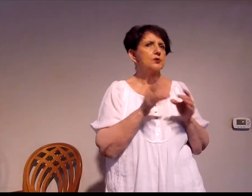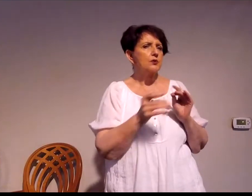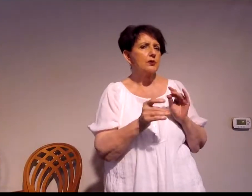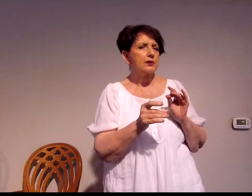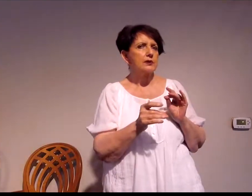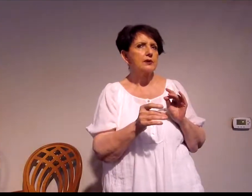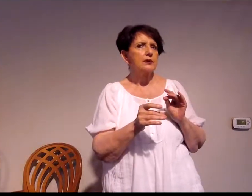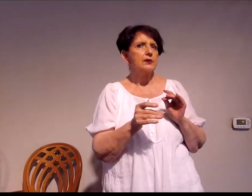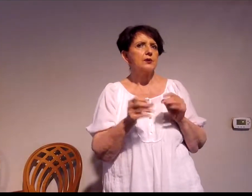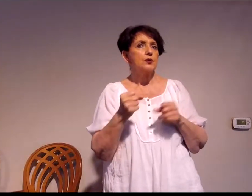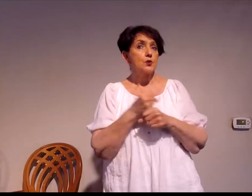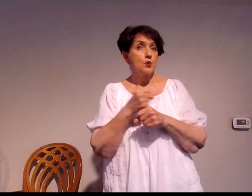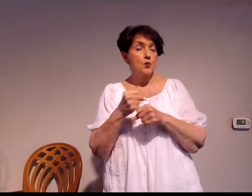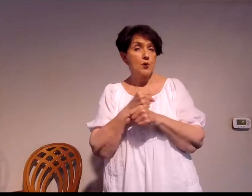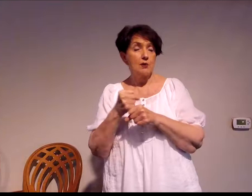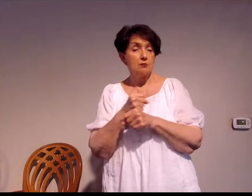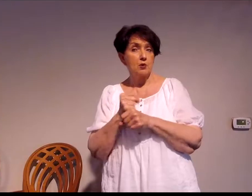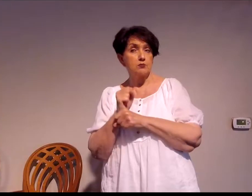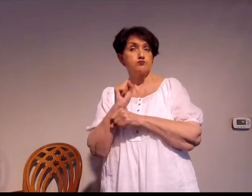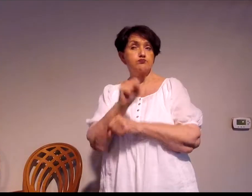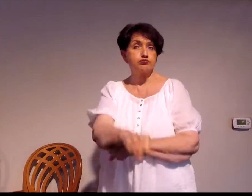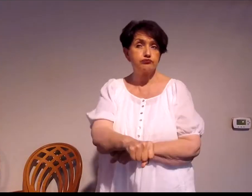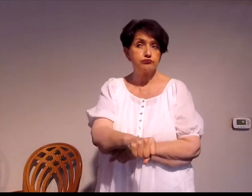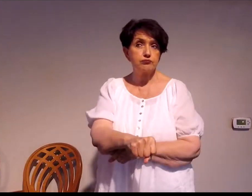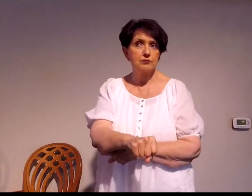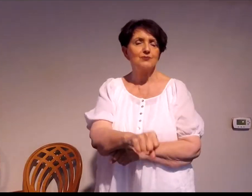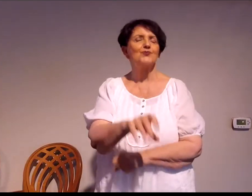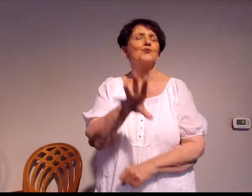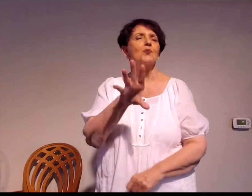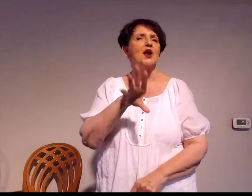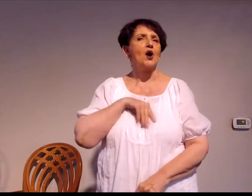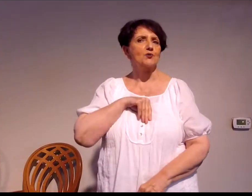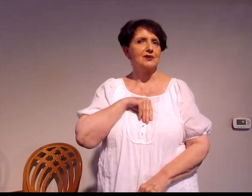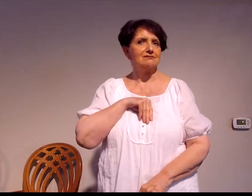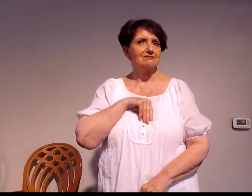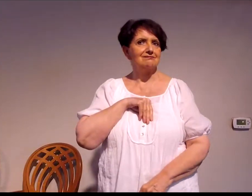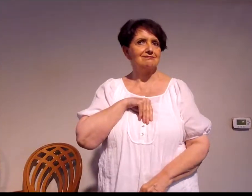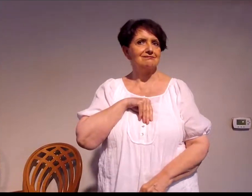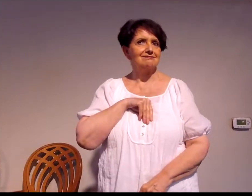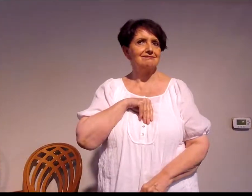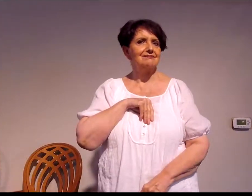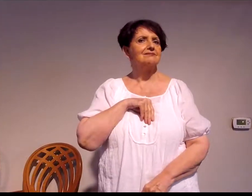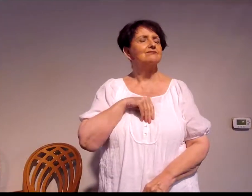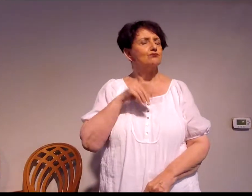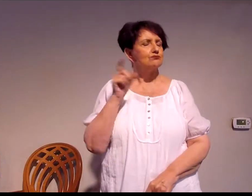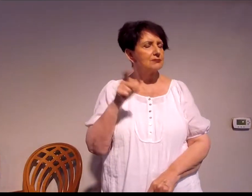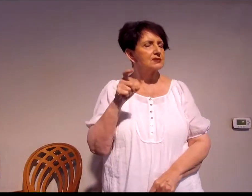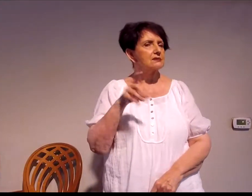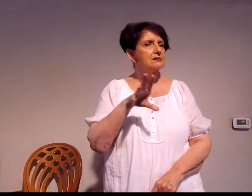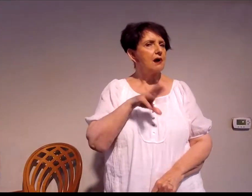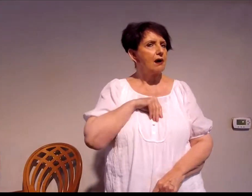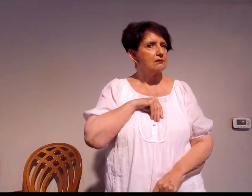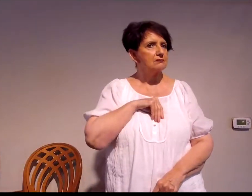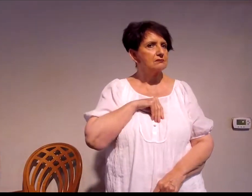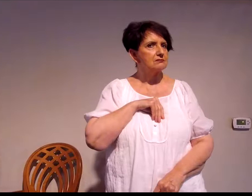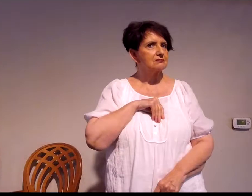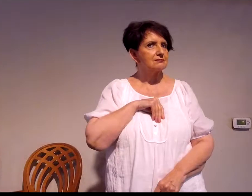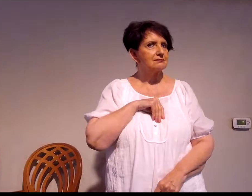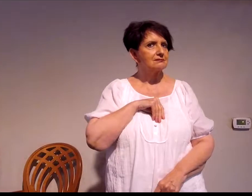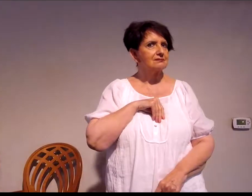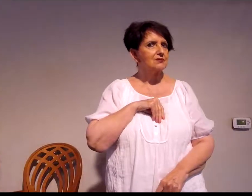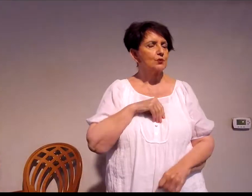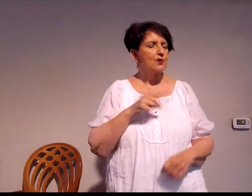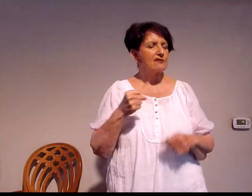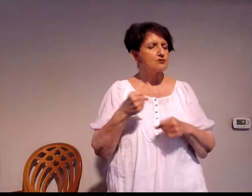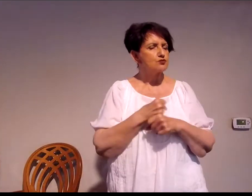rumble comes when we own it. So we've got to own these stories. We've got to